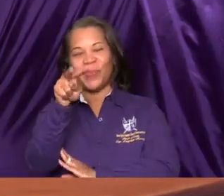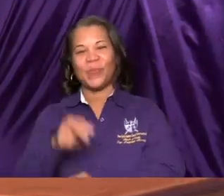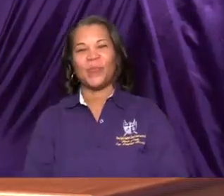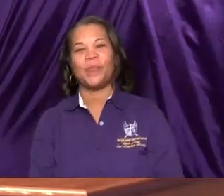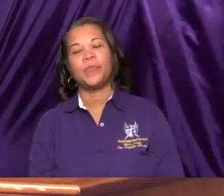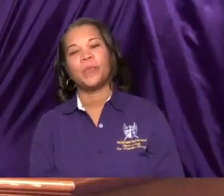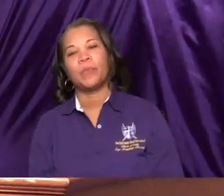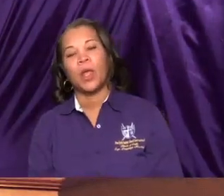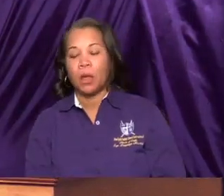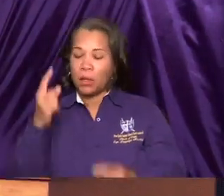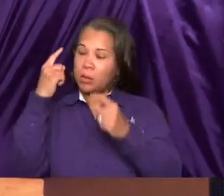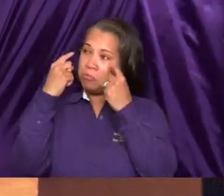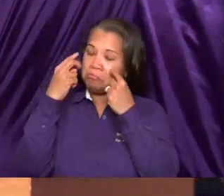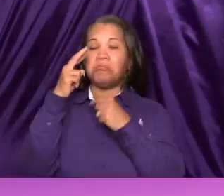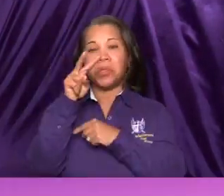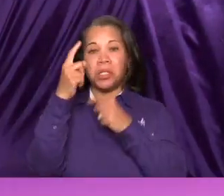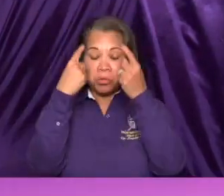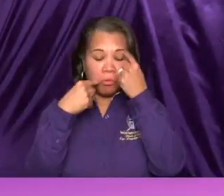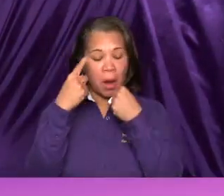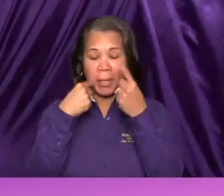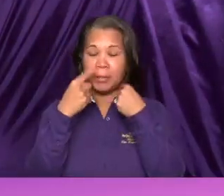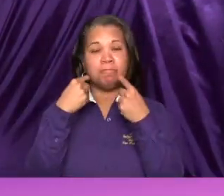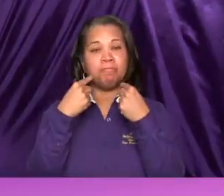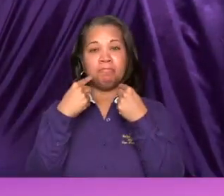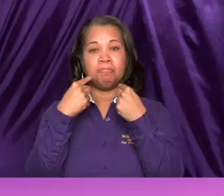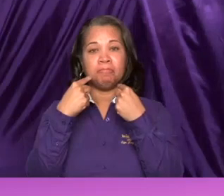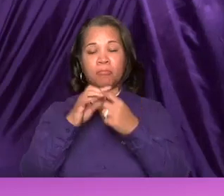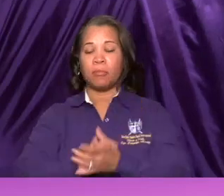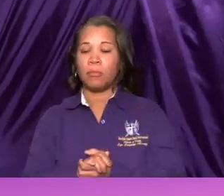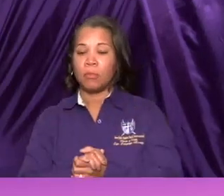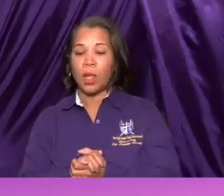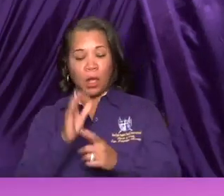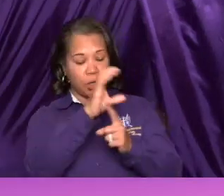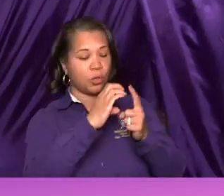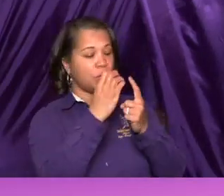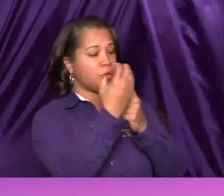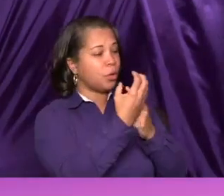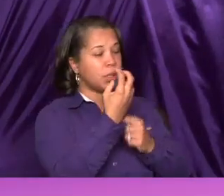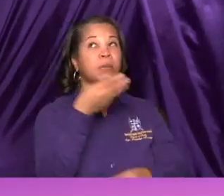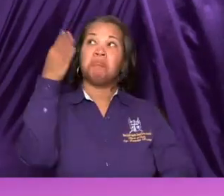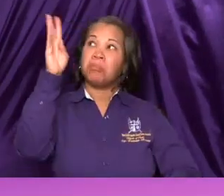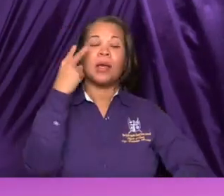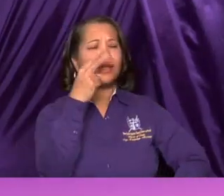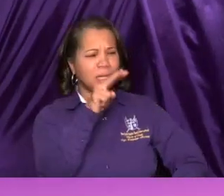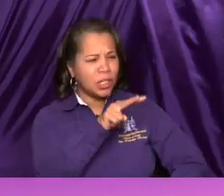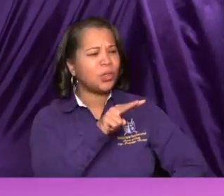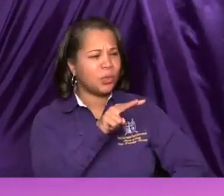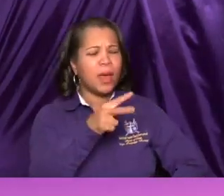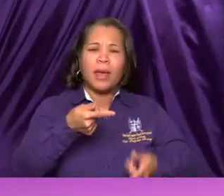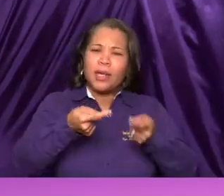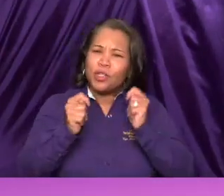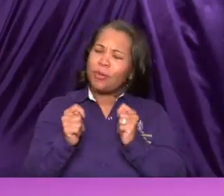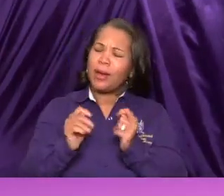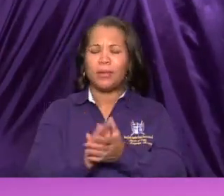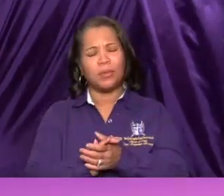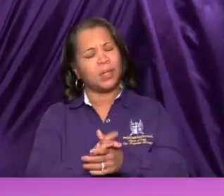He sees you crying. He sees you in your circumstances. He sees you trying to get it